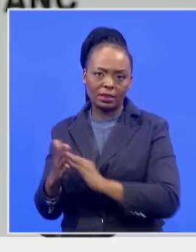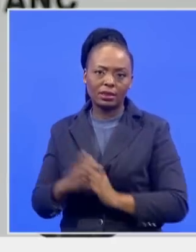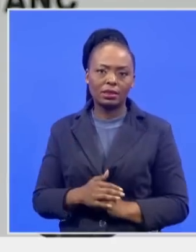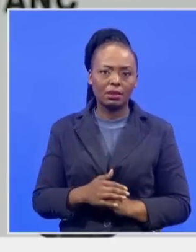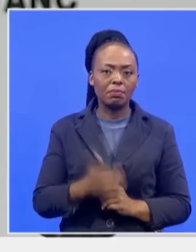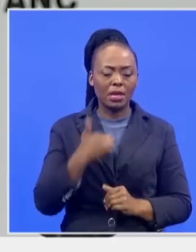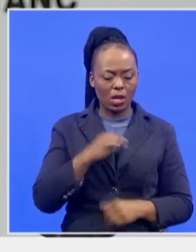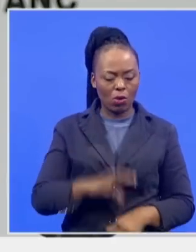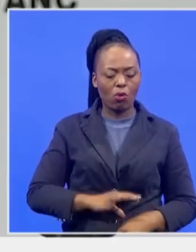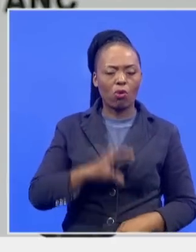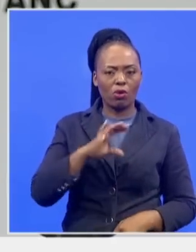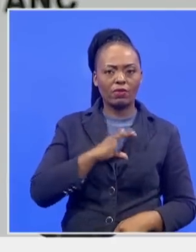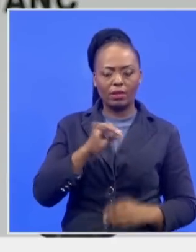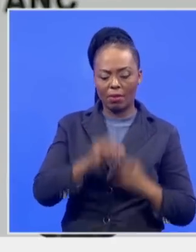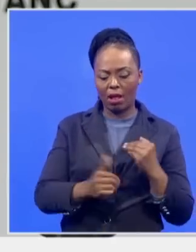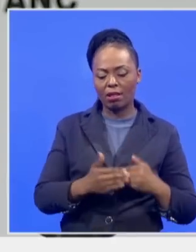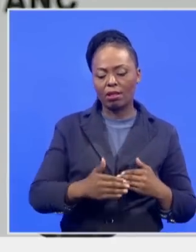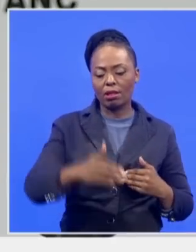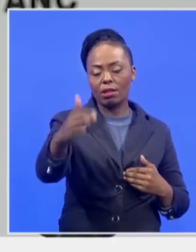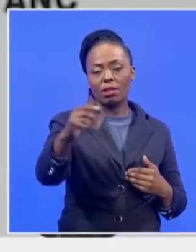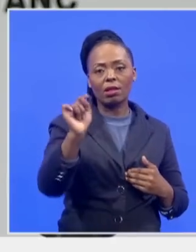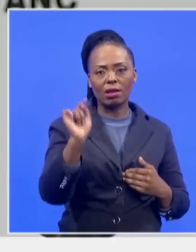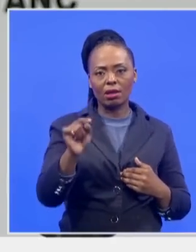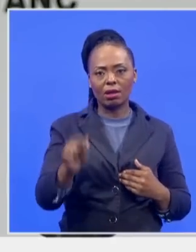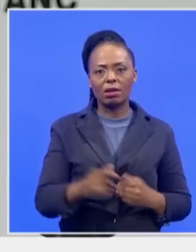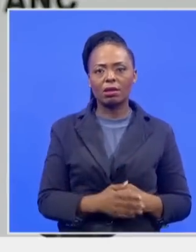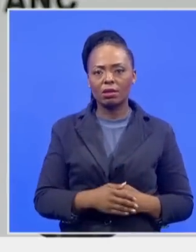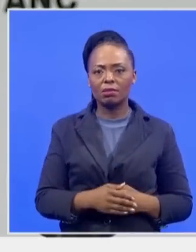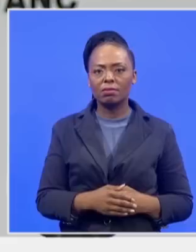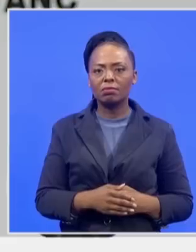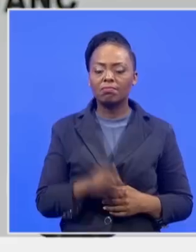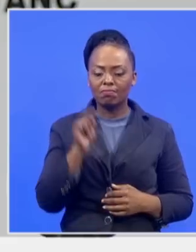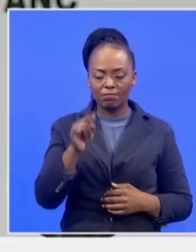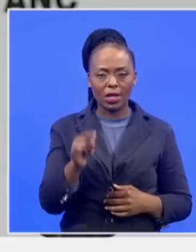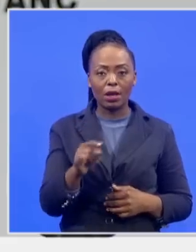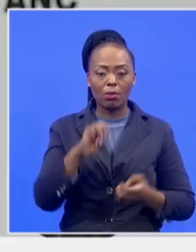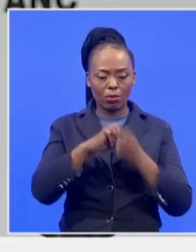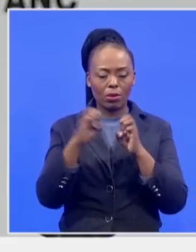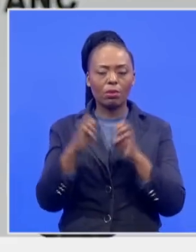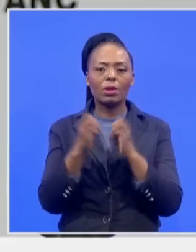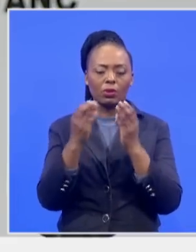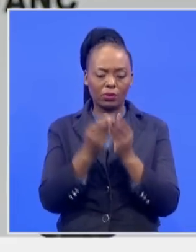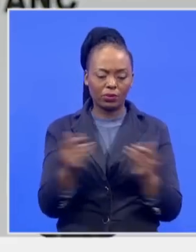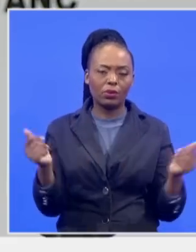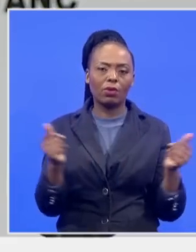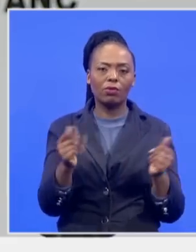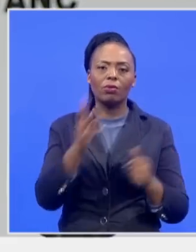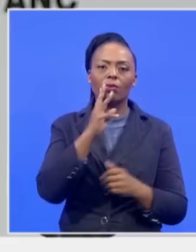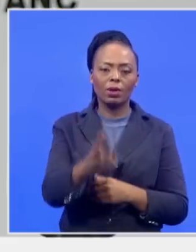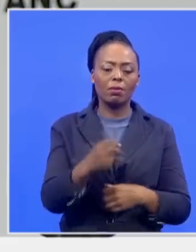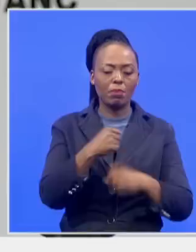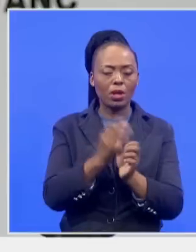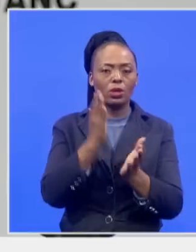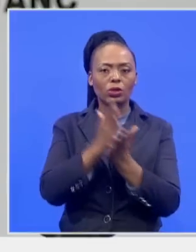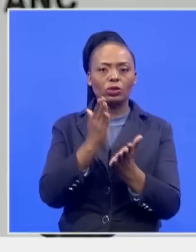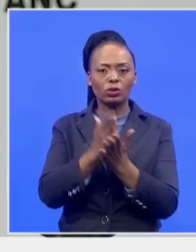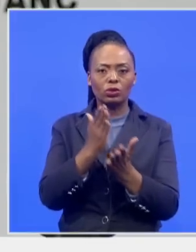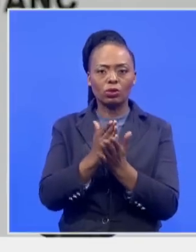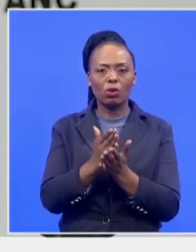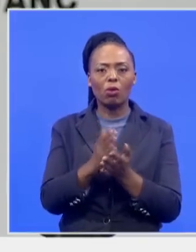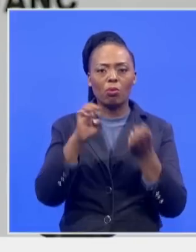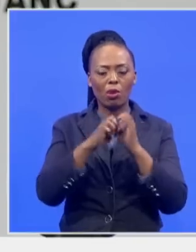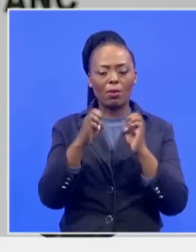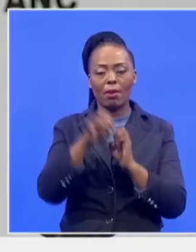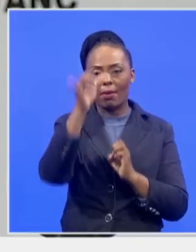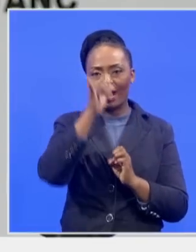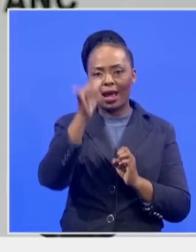much confident that we are fixed on this matter to ensure that we deal with the scourge of